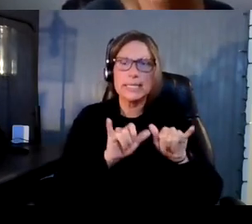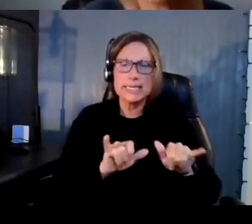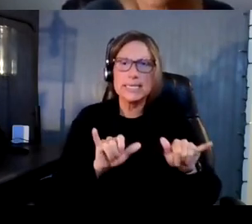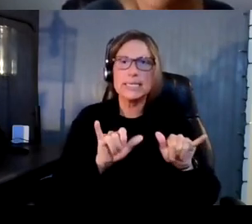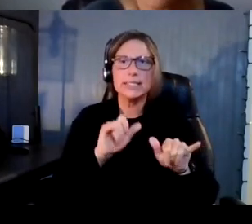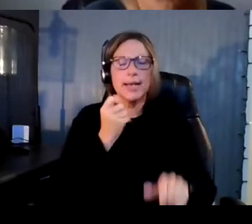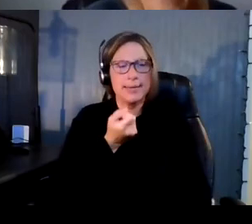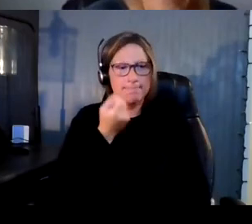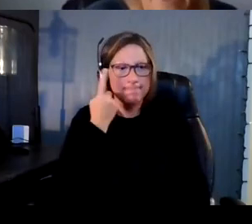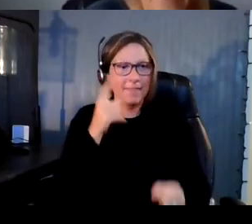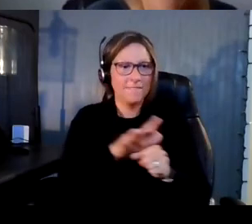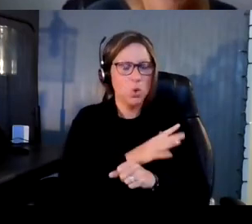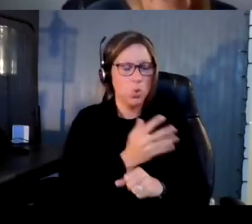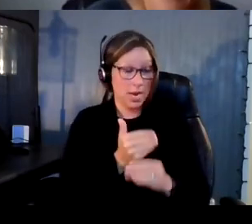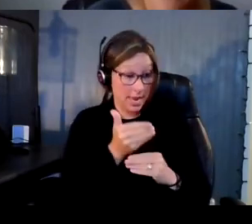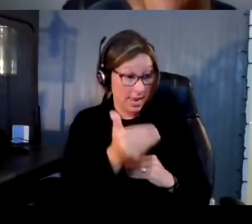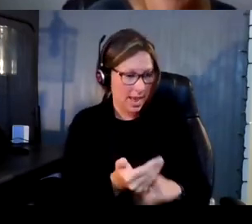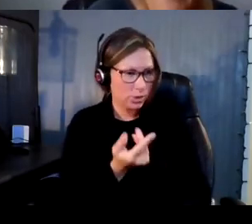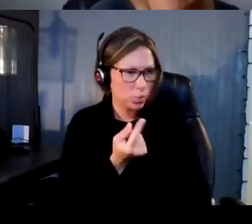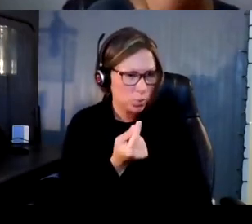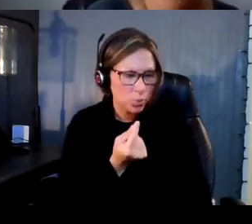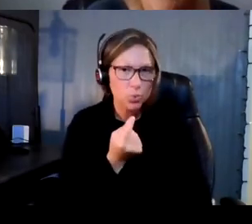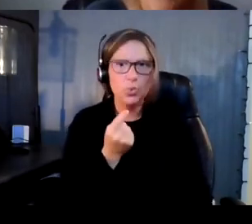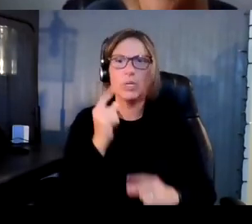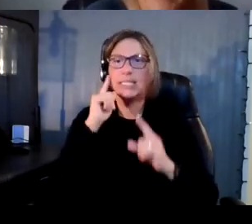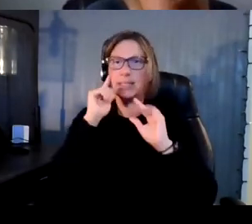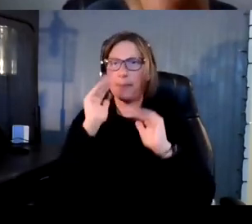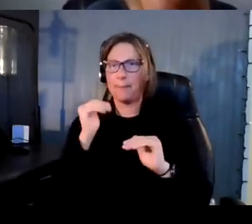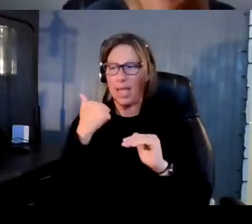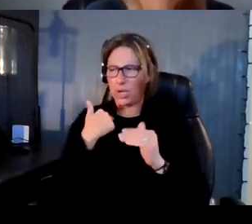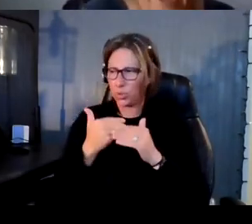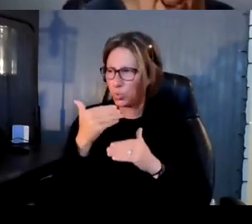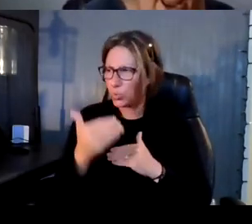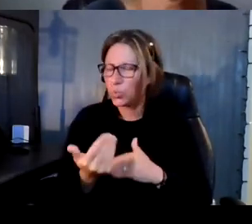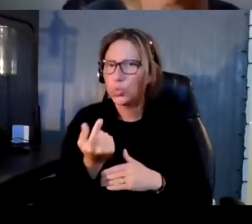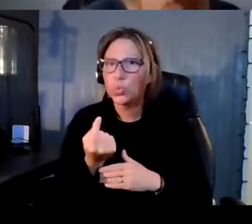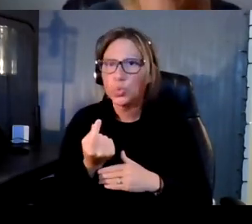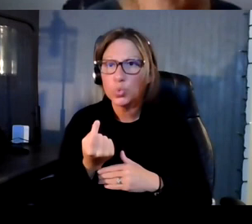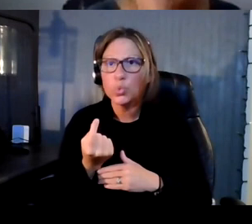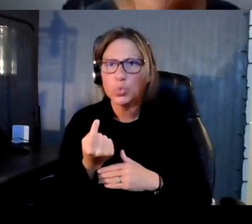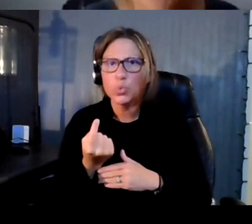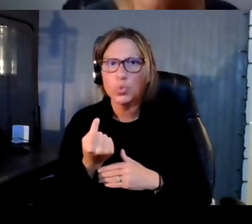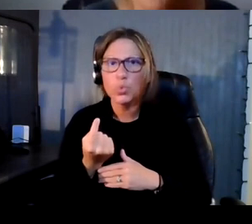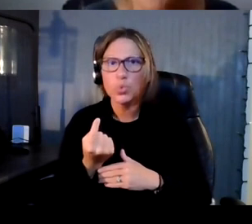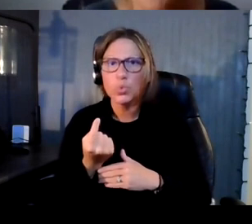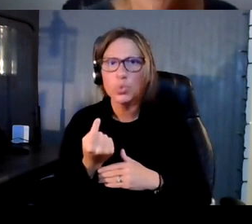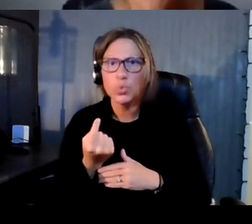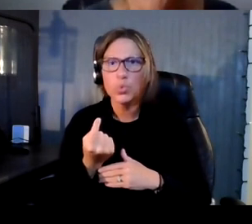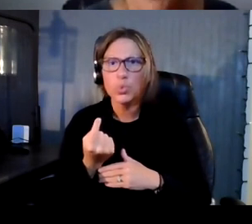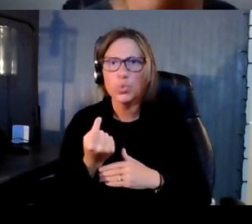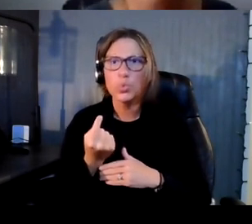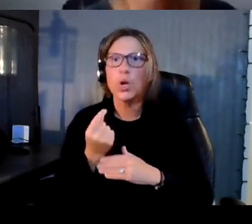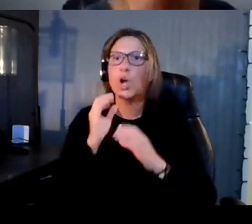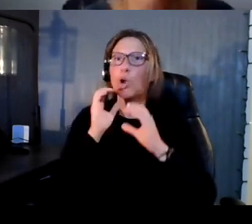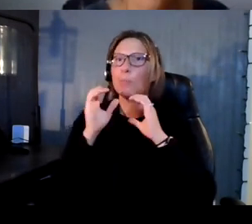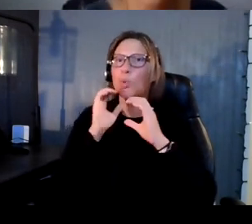really understand what's going to happen next and what's expected of me and where I can put communication